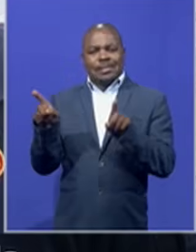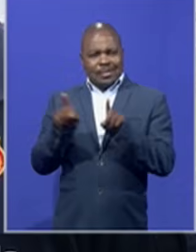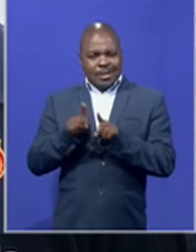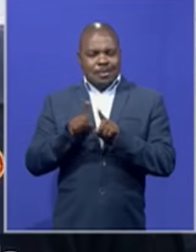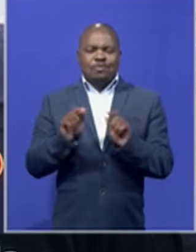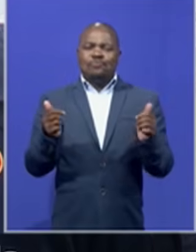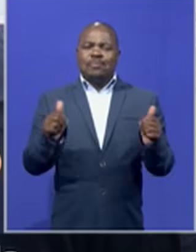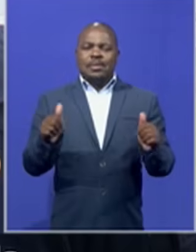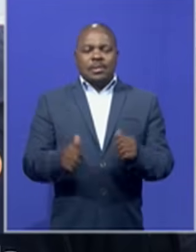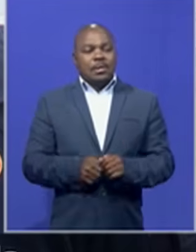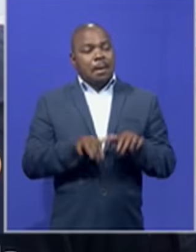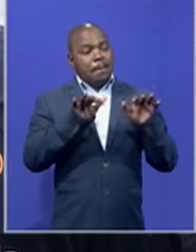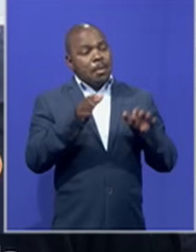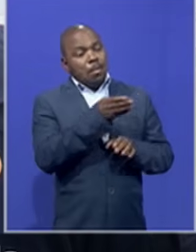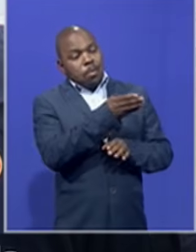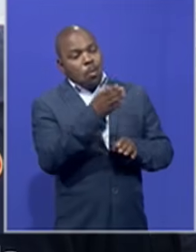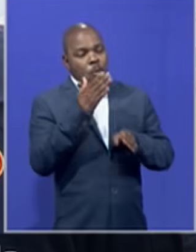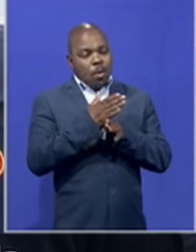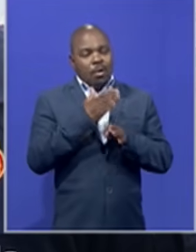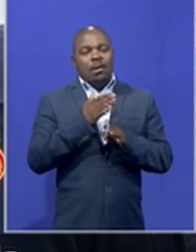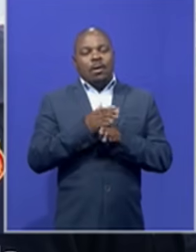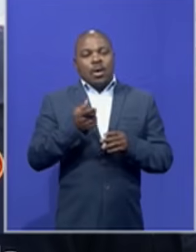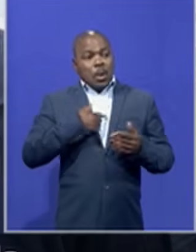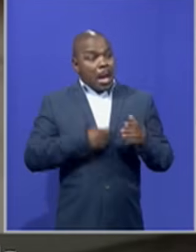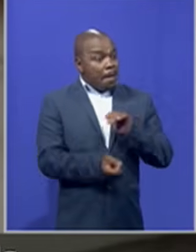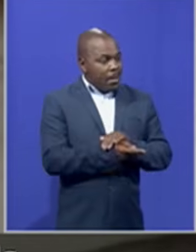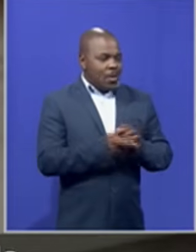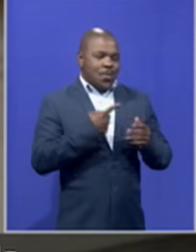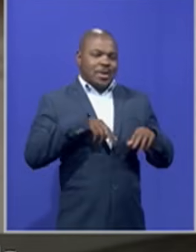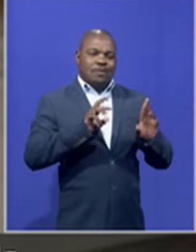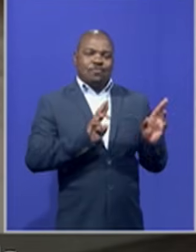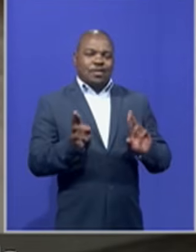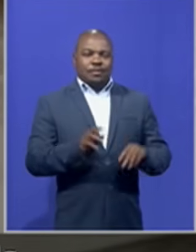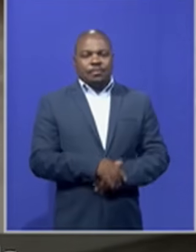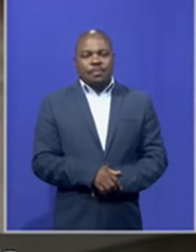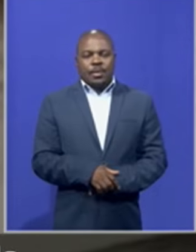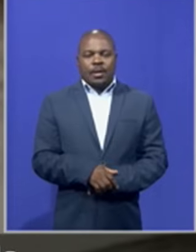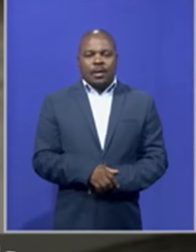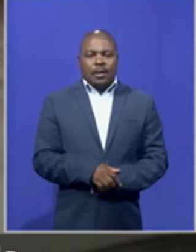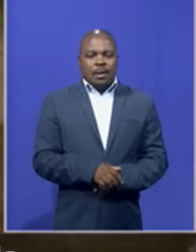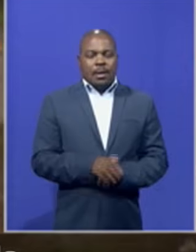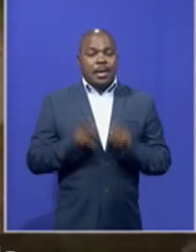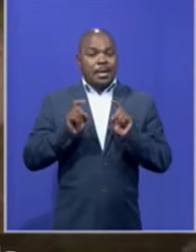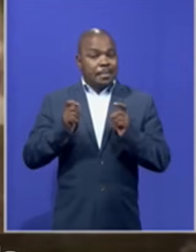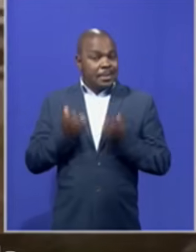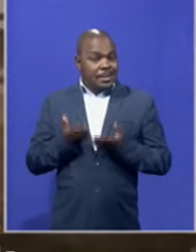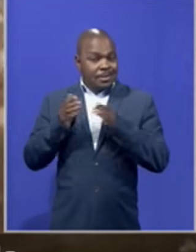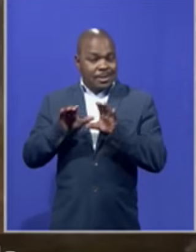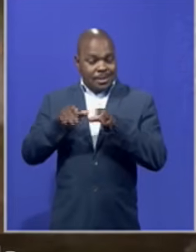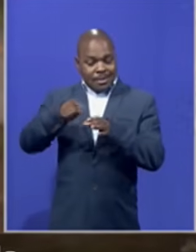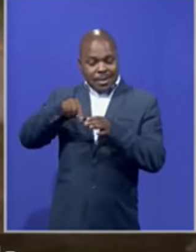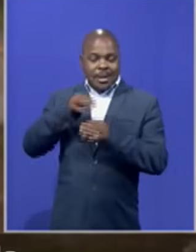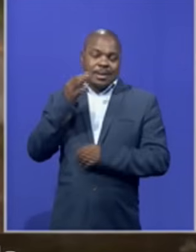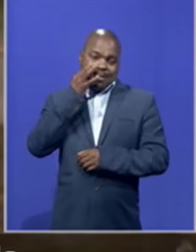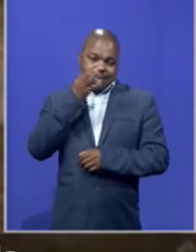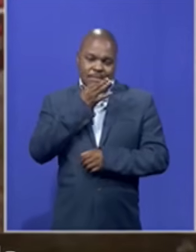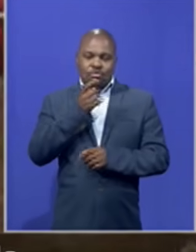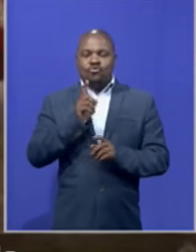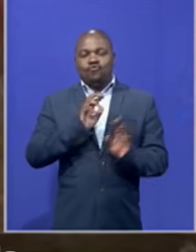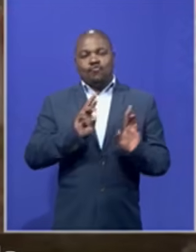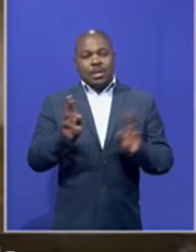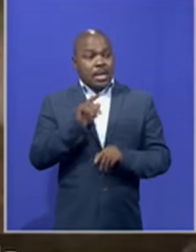available. Boots are on the ground and we are ready for such conditions. Ba ditshebeletso tsa tshohanyetso ba re ba malalalaotswe ho phallela